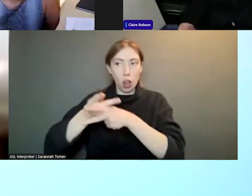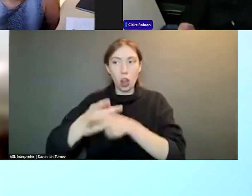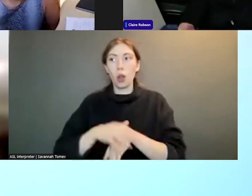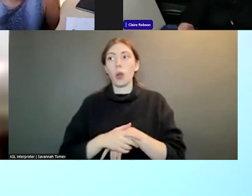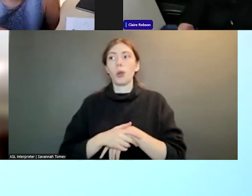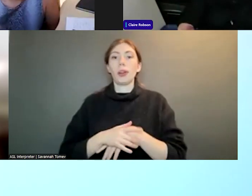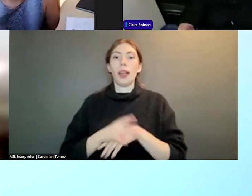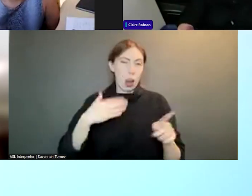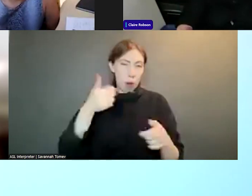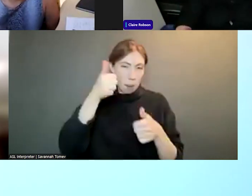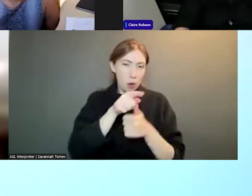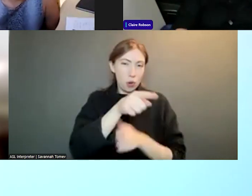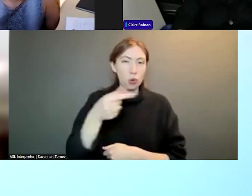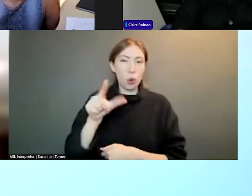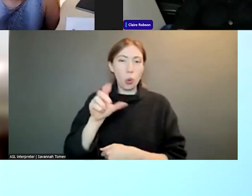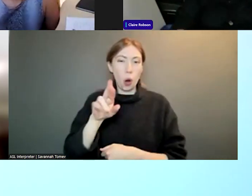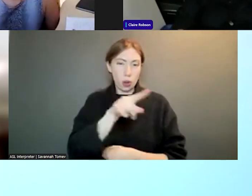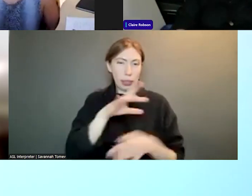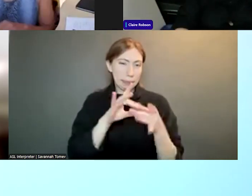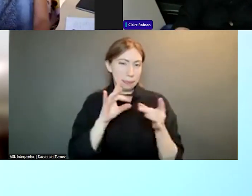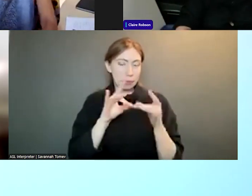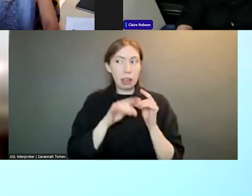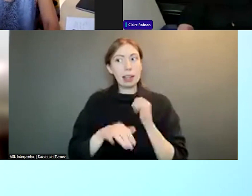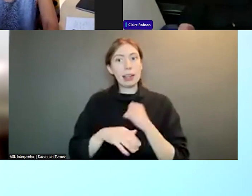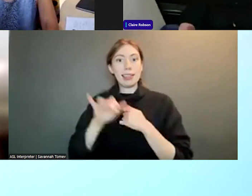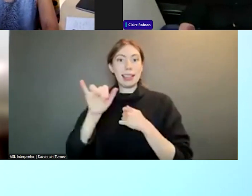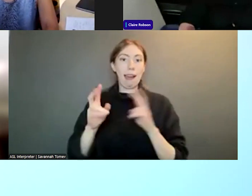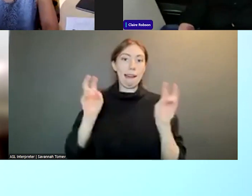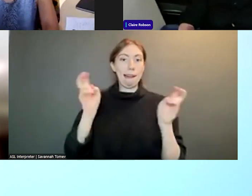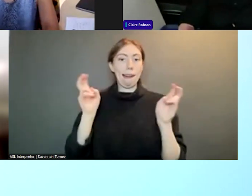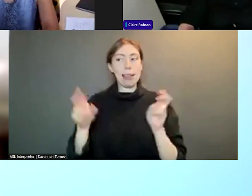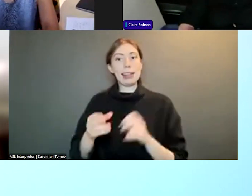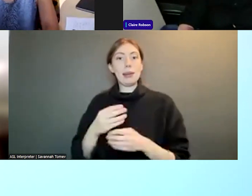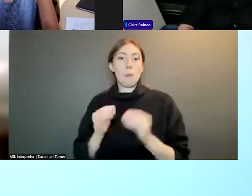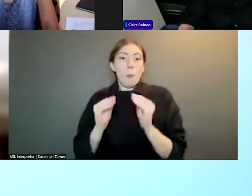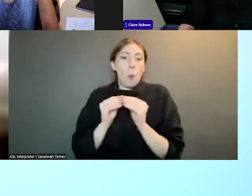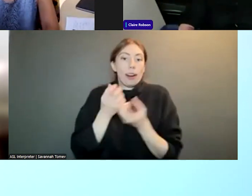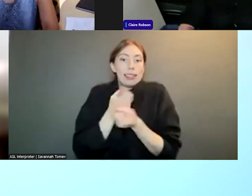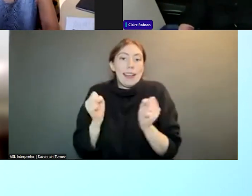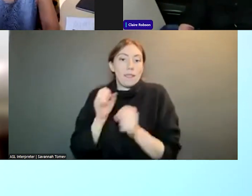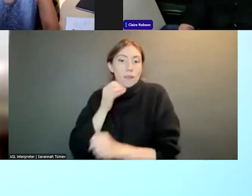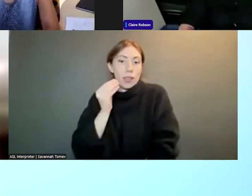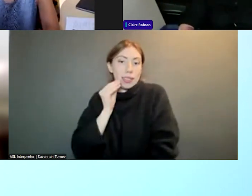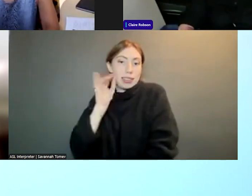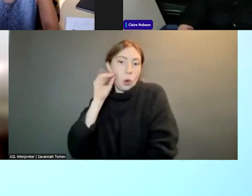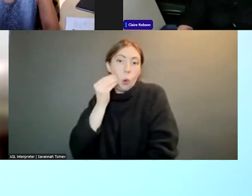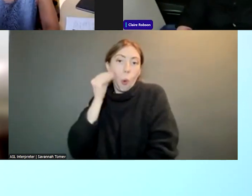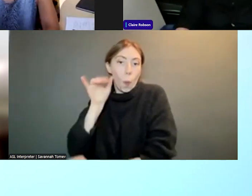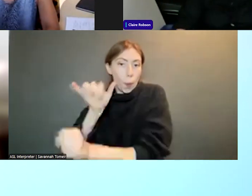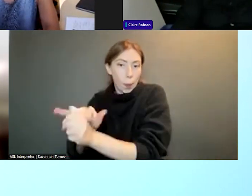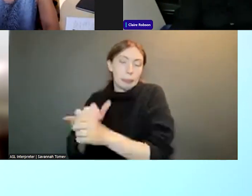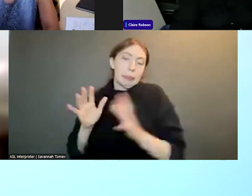home is very well taken. Yeah. Well, we did a separate